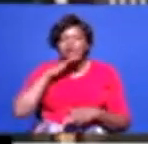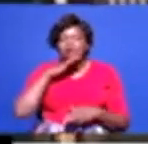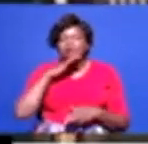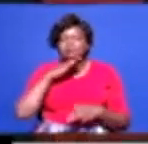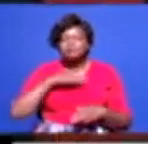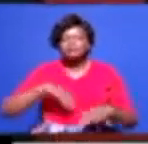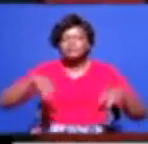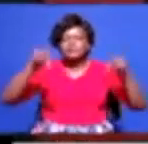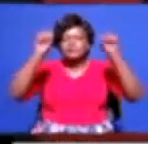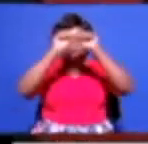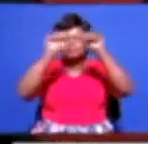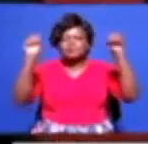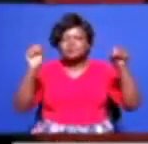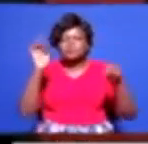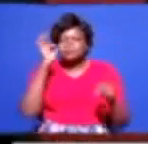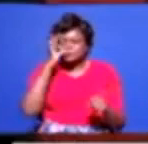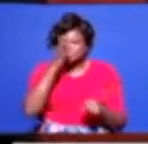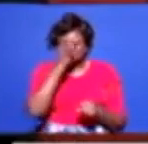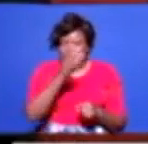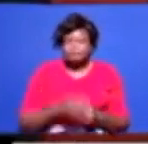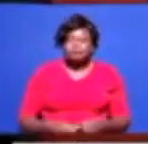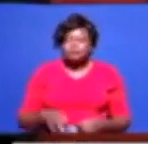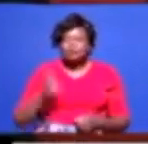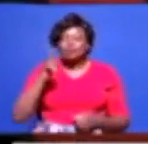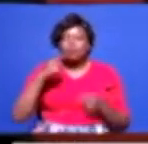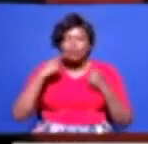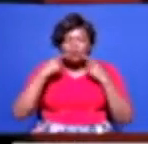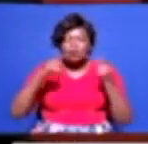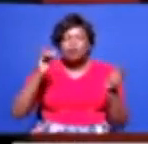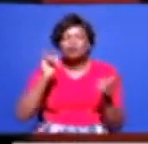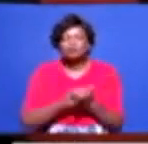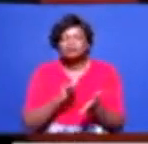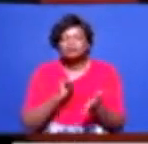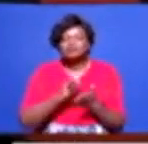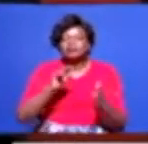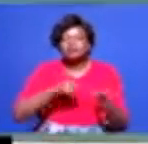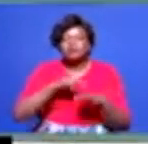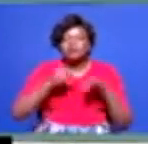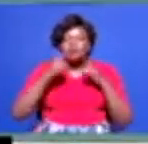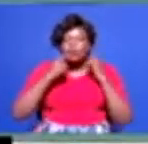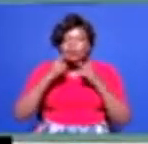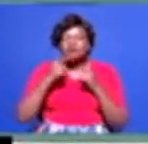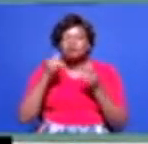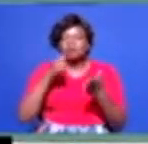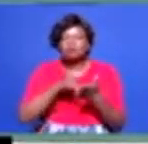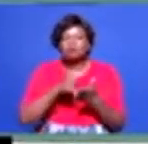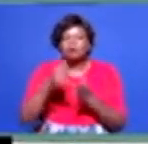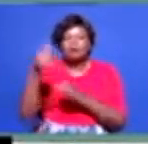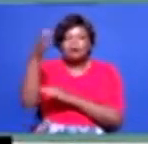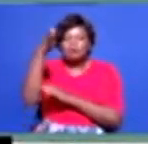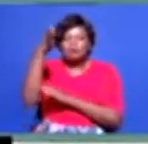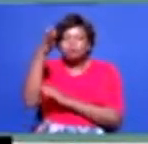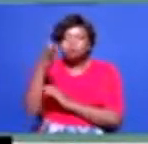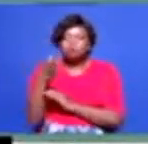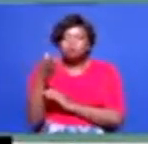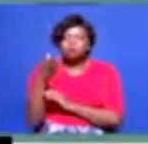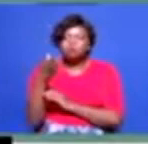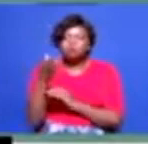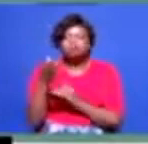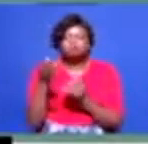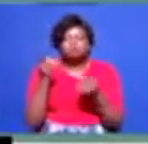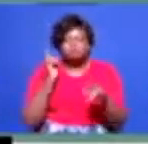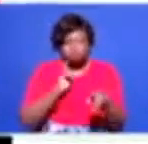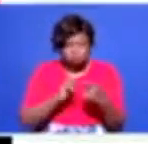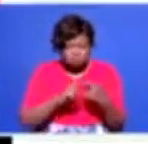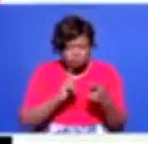Rais Kenyatta alitangaza kipindi cha maombolezi ya kitaifa, ikiwemo bendera kupeperushwa nusu mlingoti hadi atakapozikwa